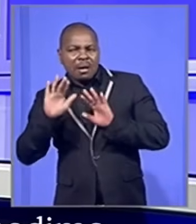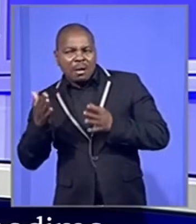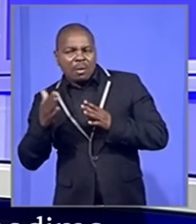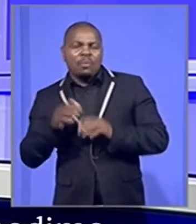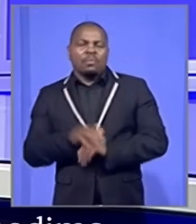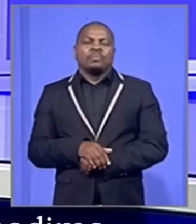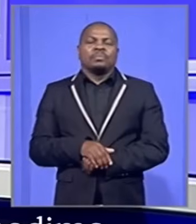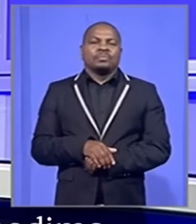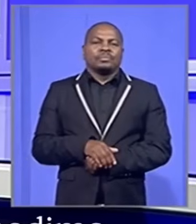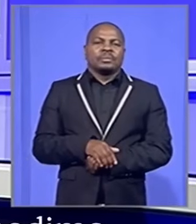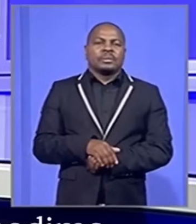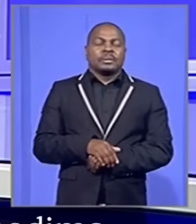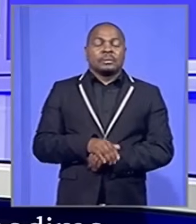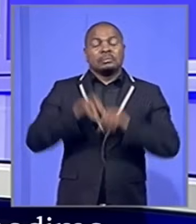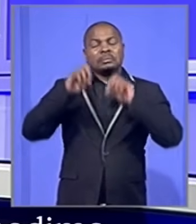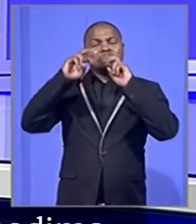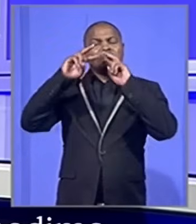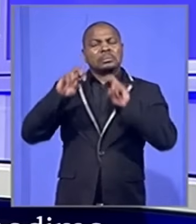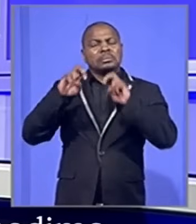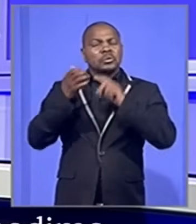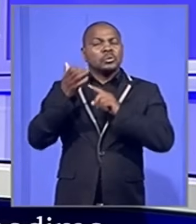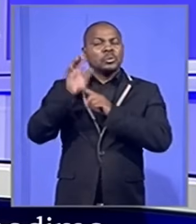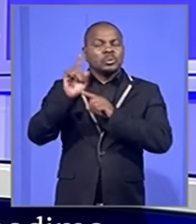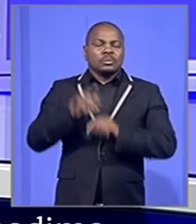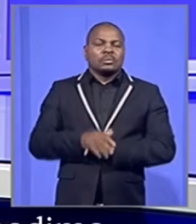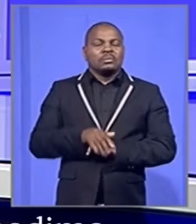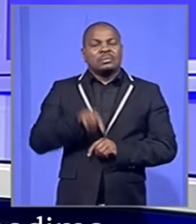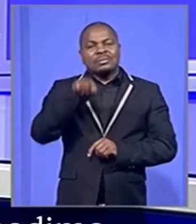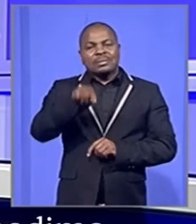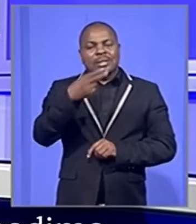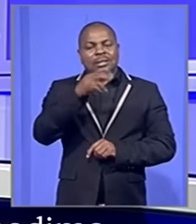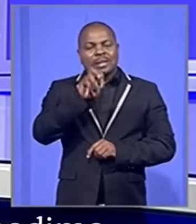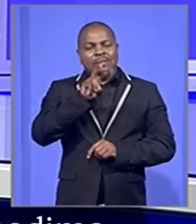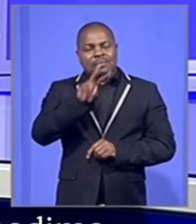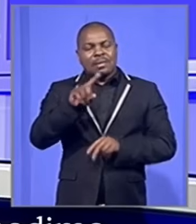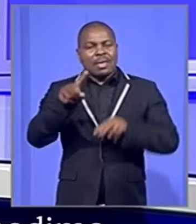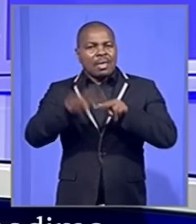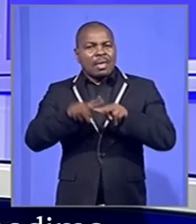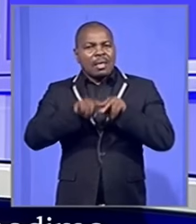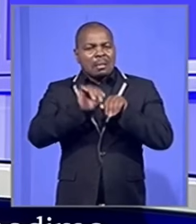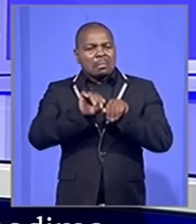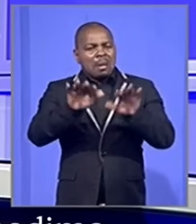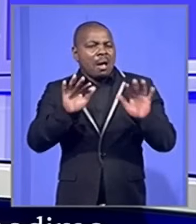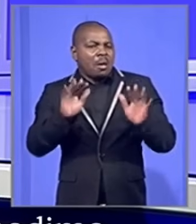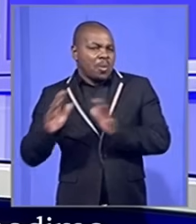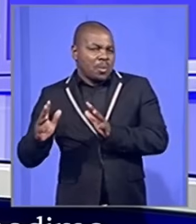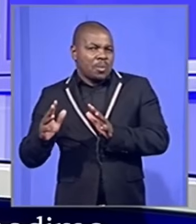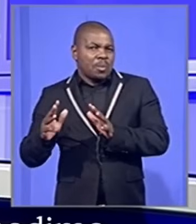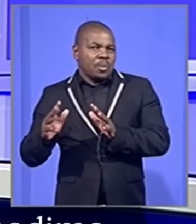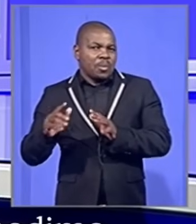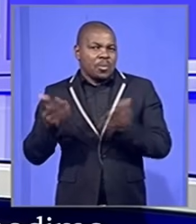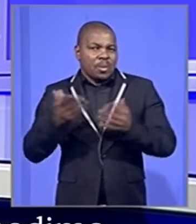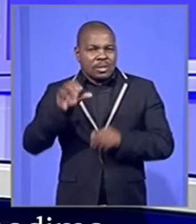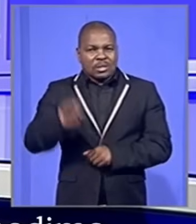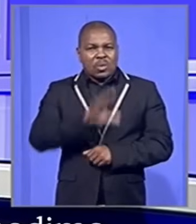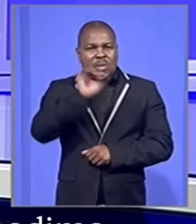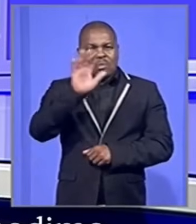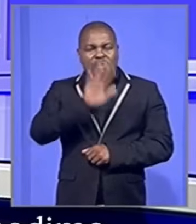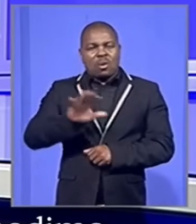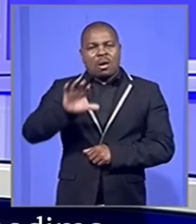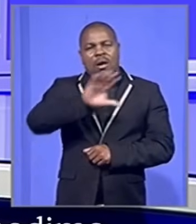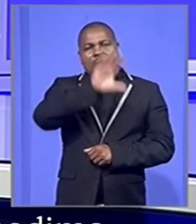dikgokagano. Dinyakišišo di fa temogo ka tsela yeo HIV le AIDS di phatlalalago ka gona tikologong ya borwa